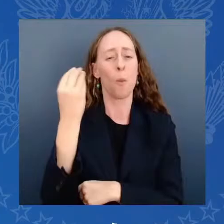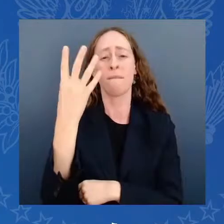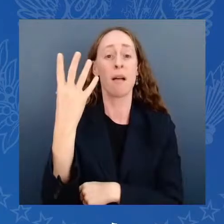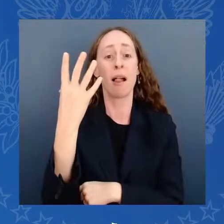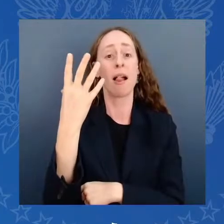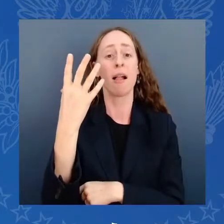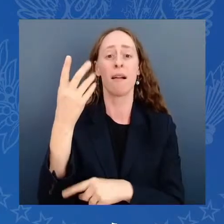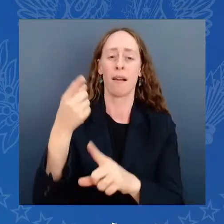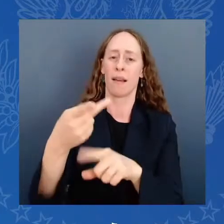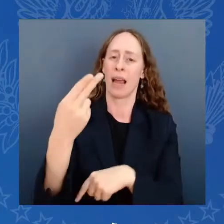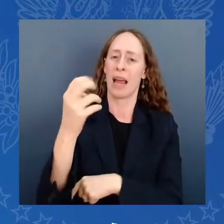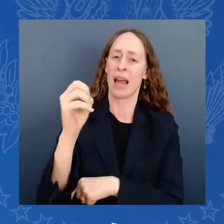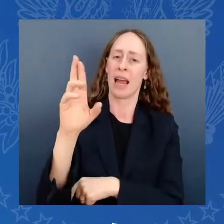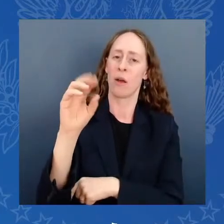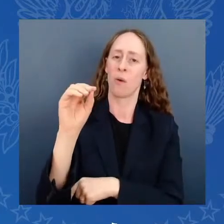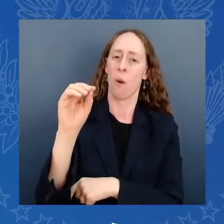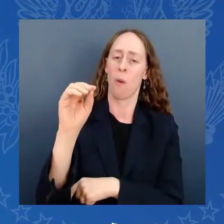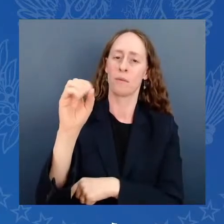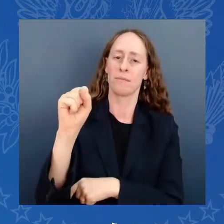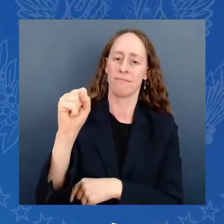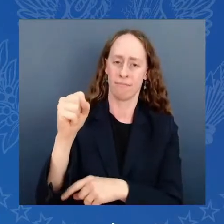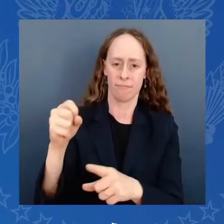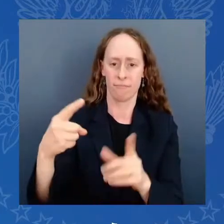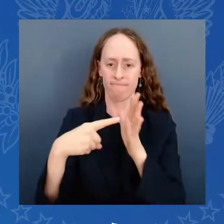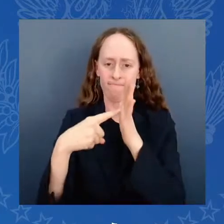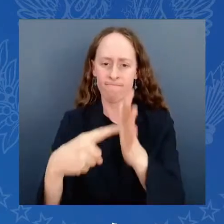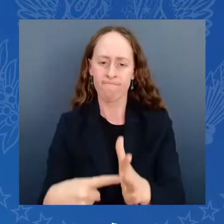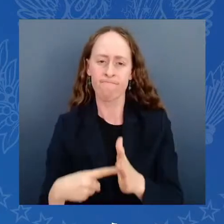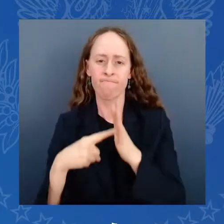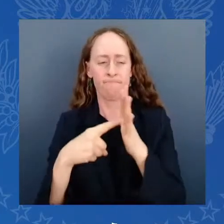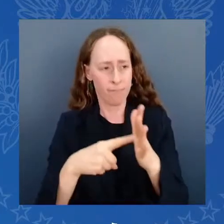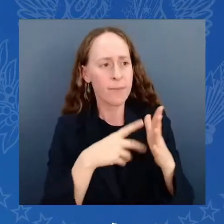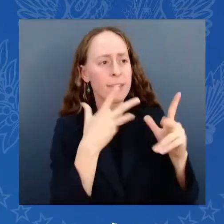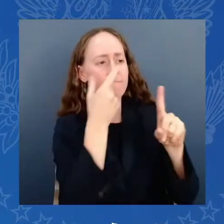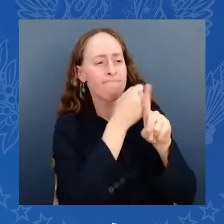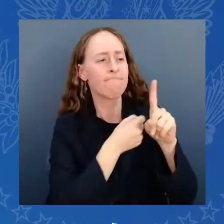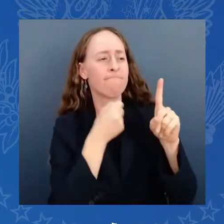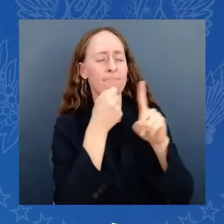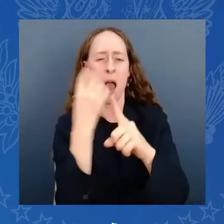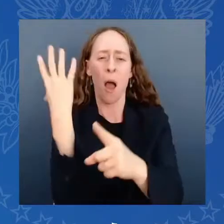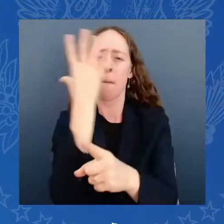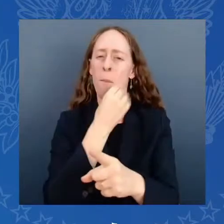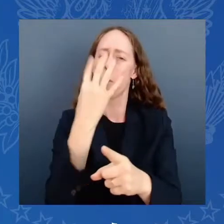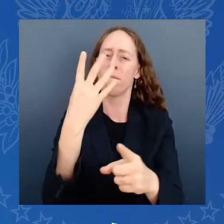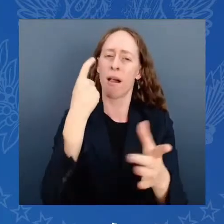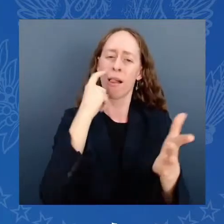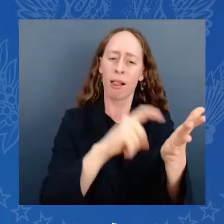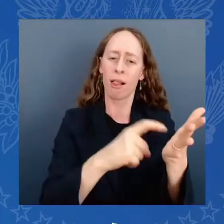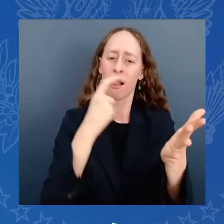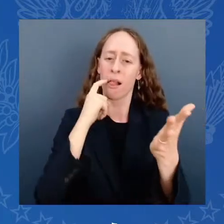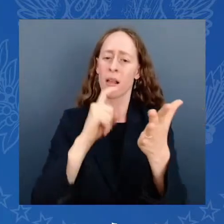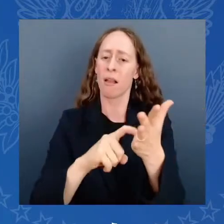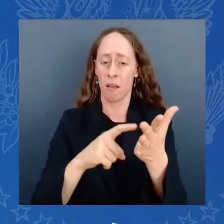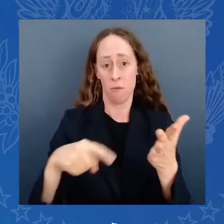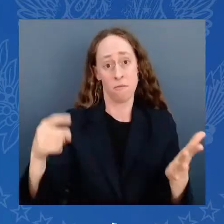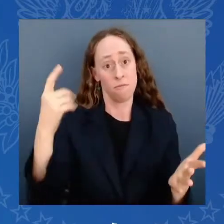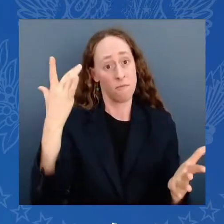strife, who more than self their country loved, and mercy more than